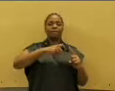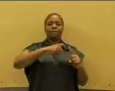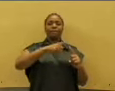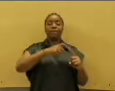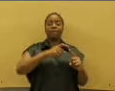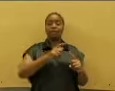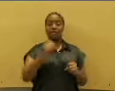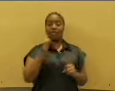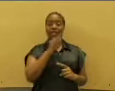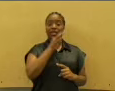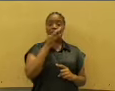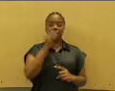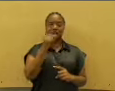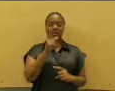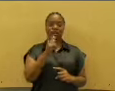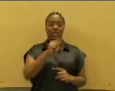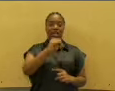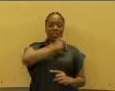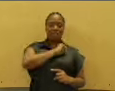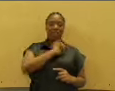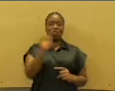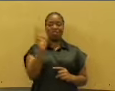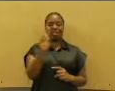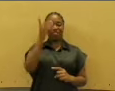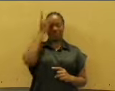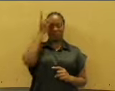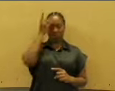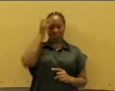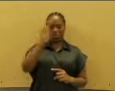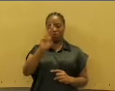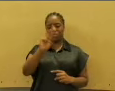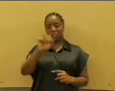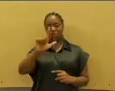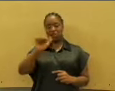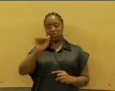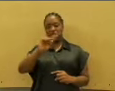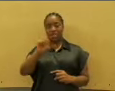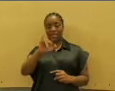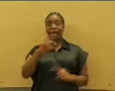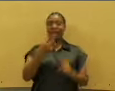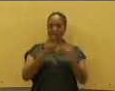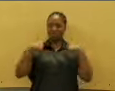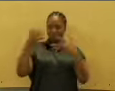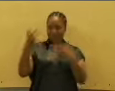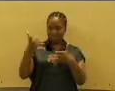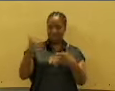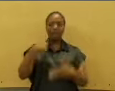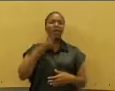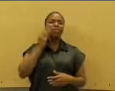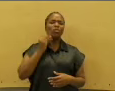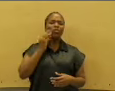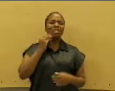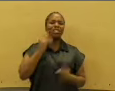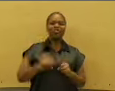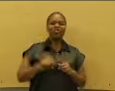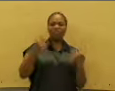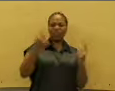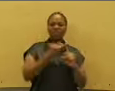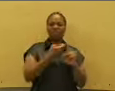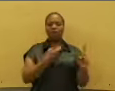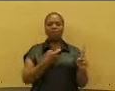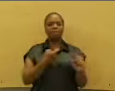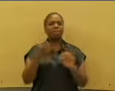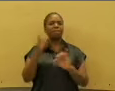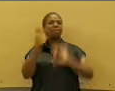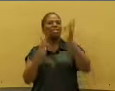spoke about Mlazi, gave us a shout out, I'm from there, right? And that would mean being from a township as well, my experiences might be different to someone from an urban